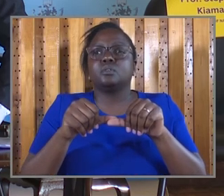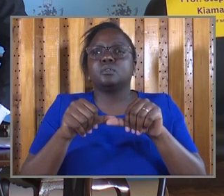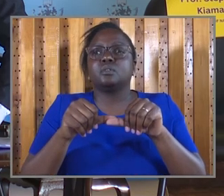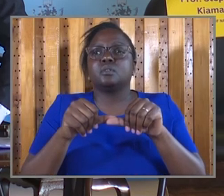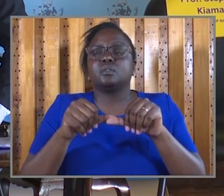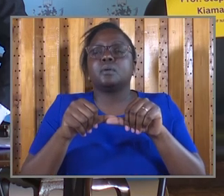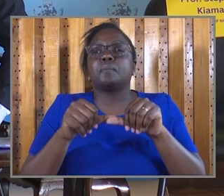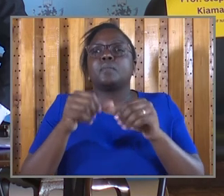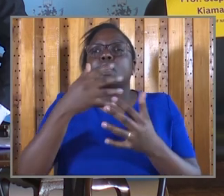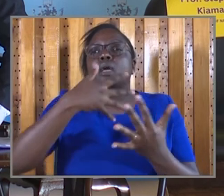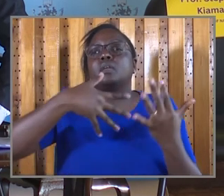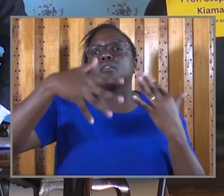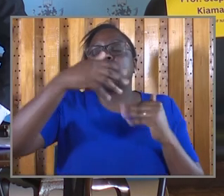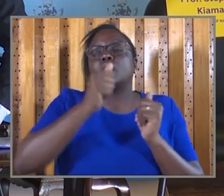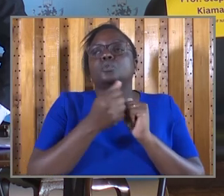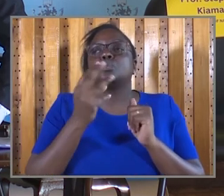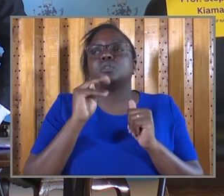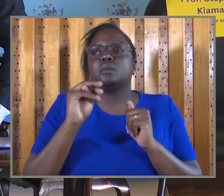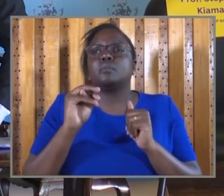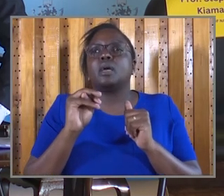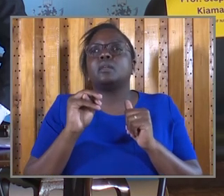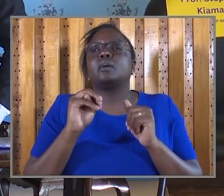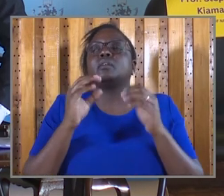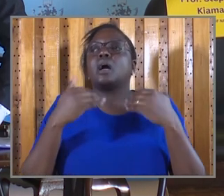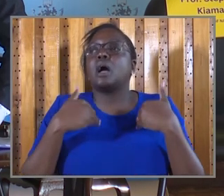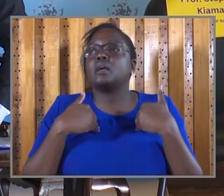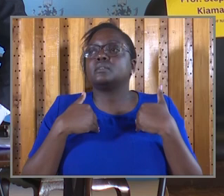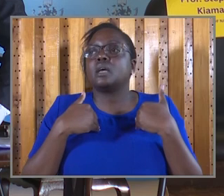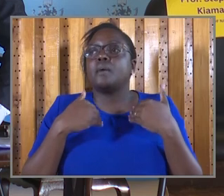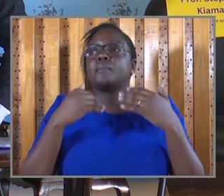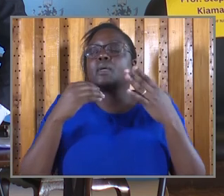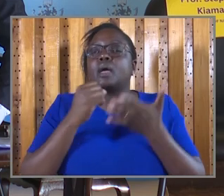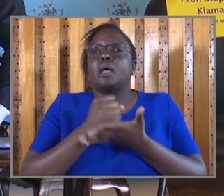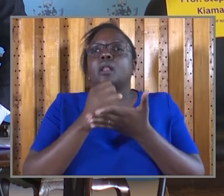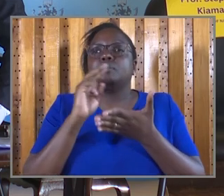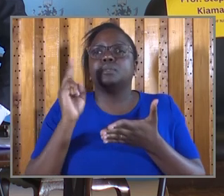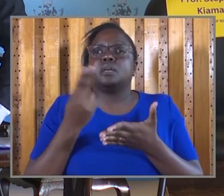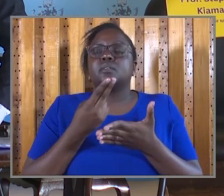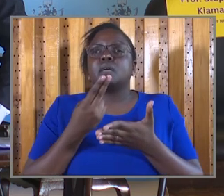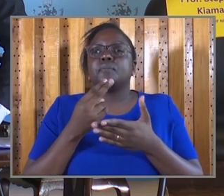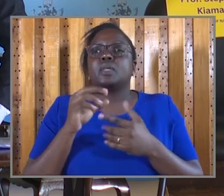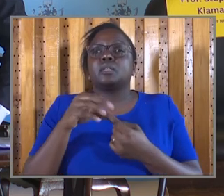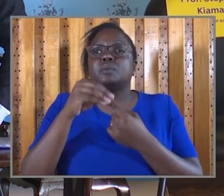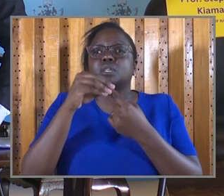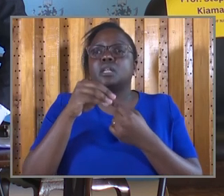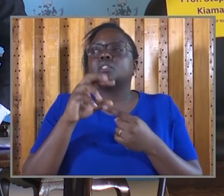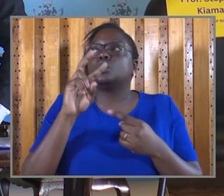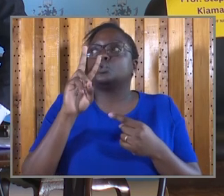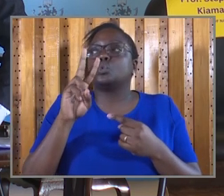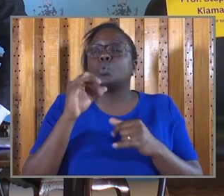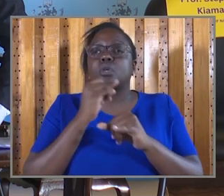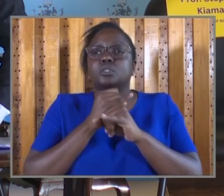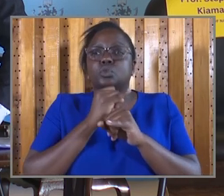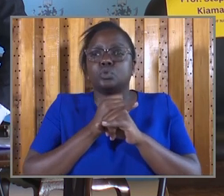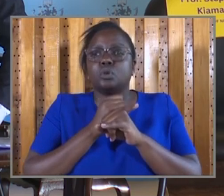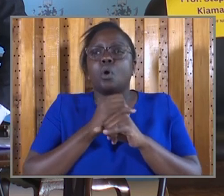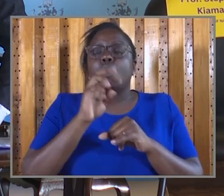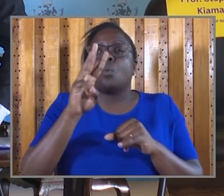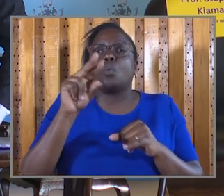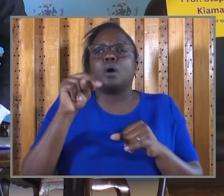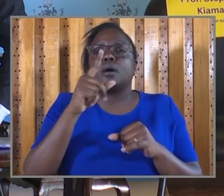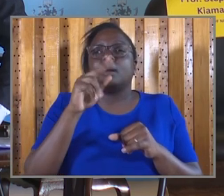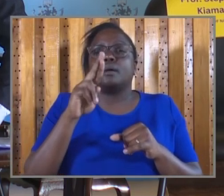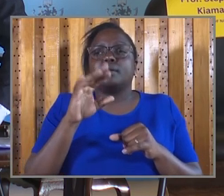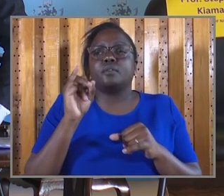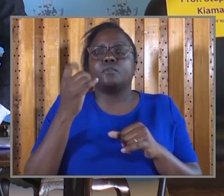We continuously interact with him, and he has really helped us, especially the two institutes, that's Wangari Maathai Institute for Peace